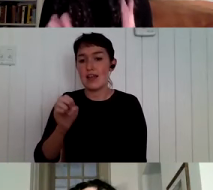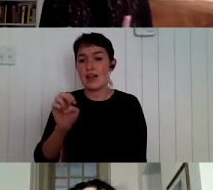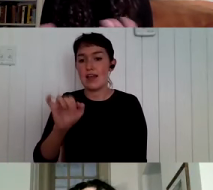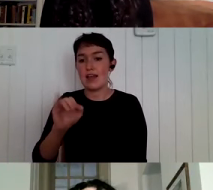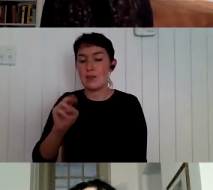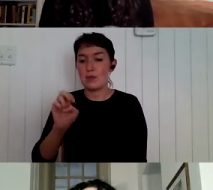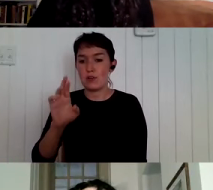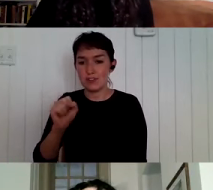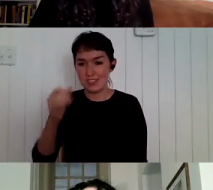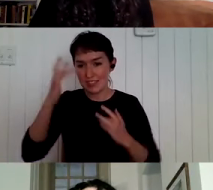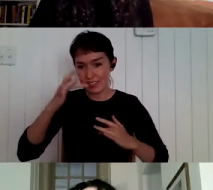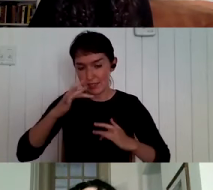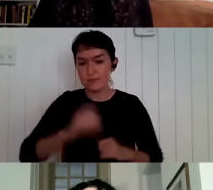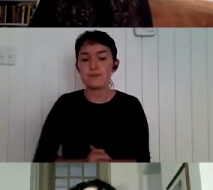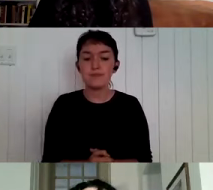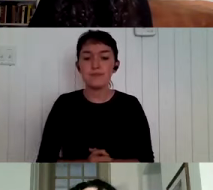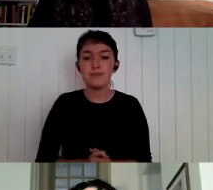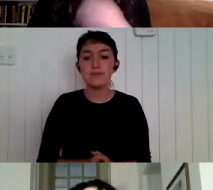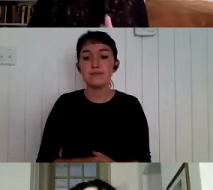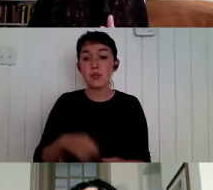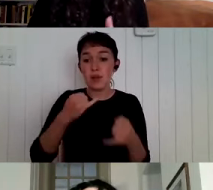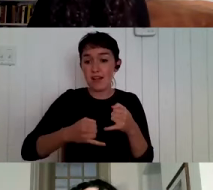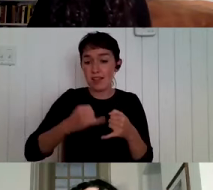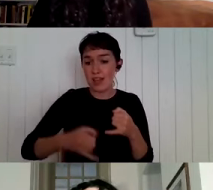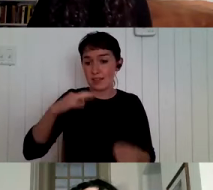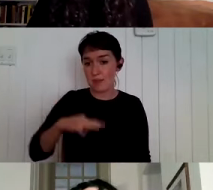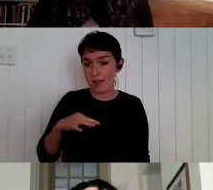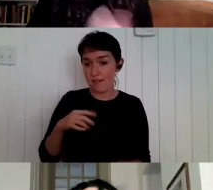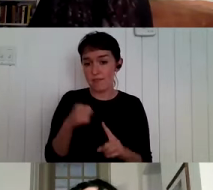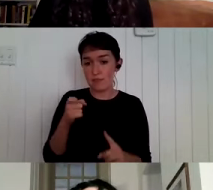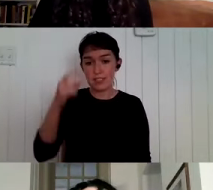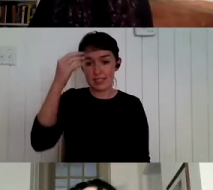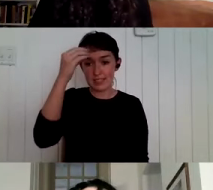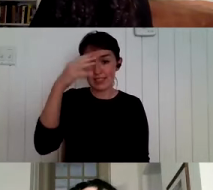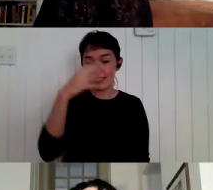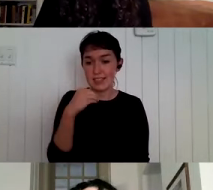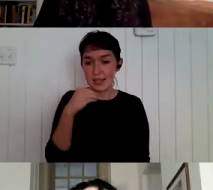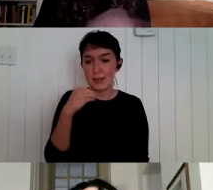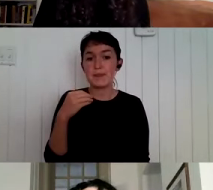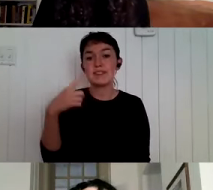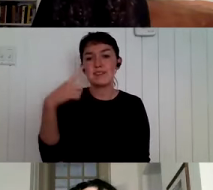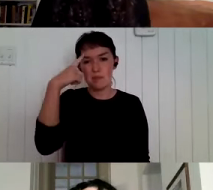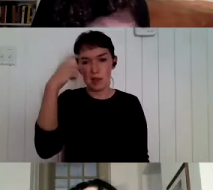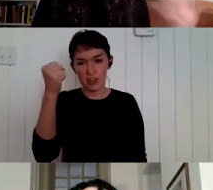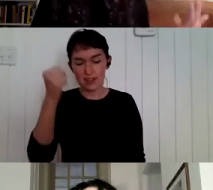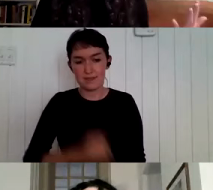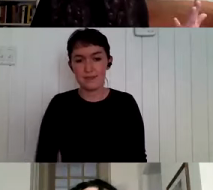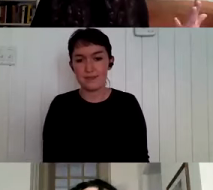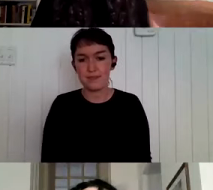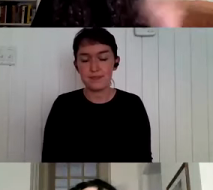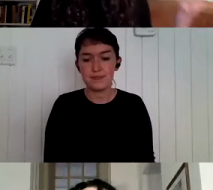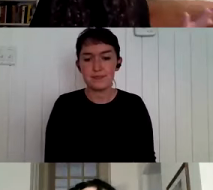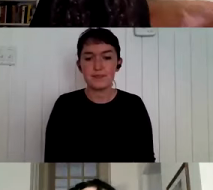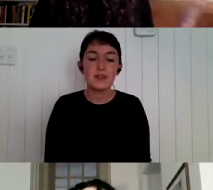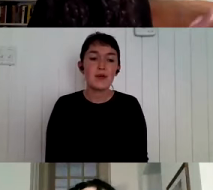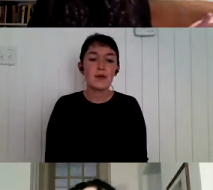is its benefits for memory. But before we get there, I wanted to first back up and basically say and